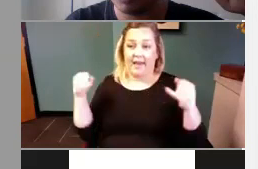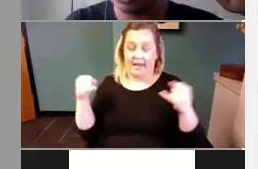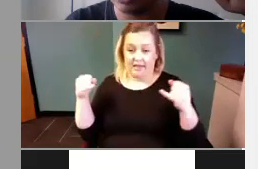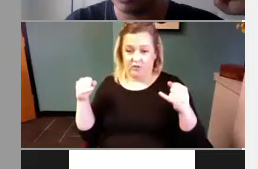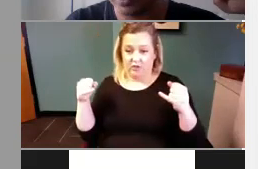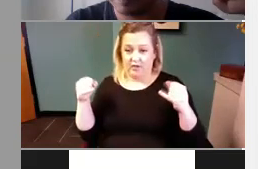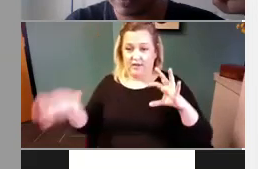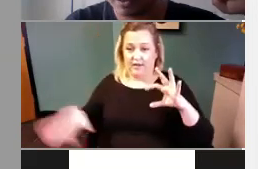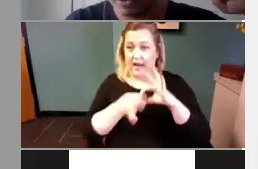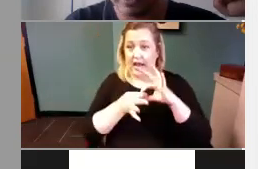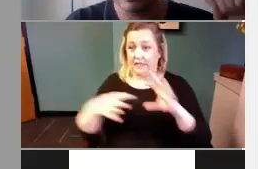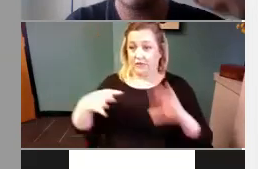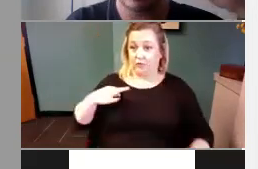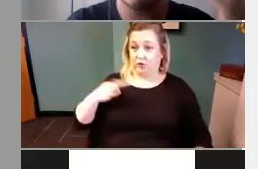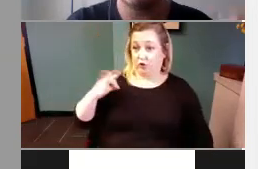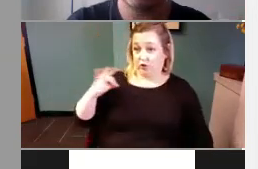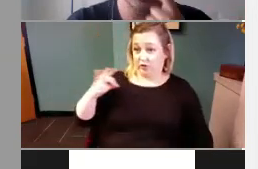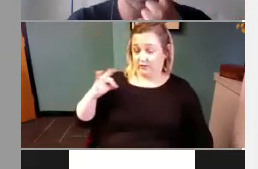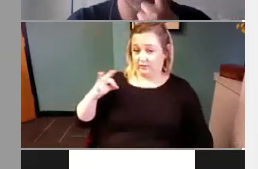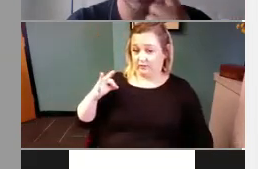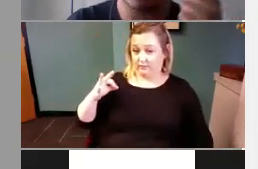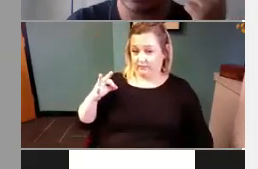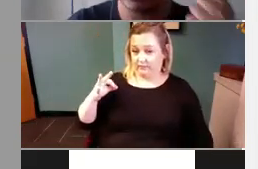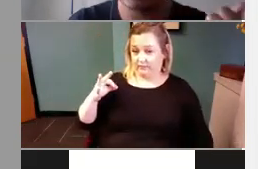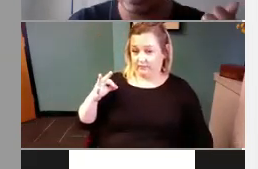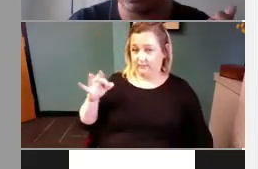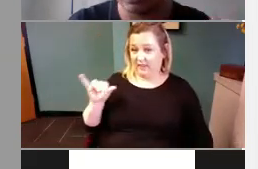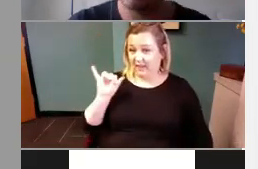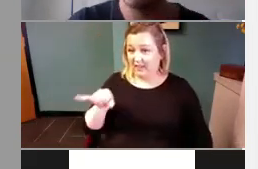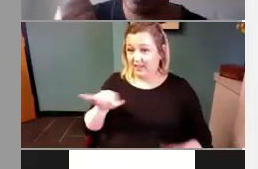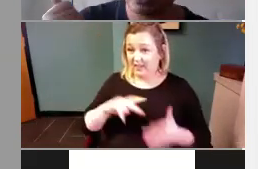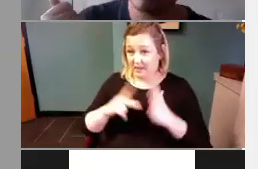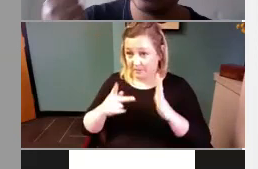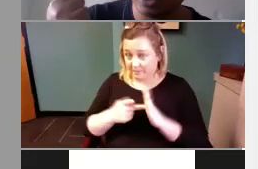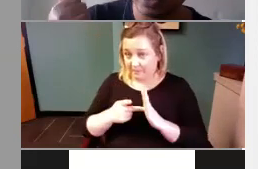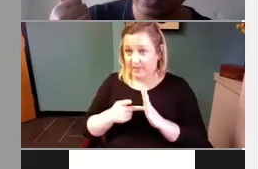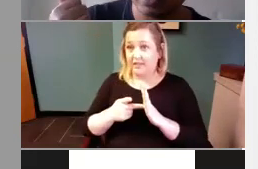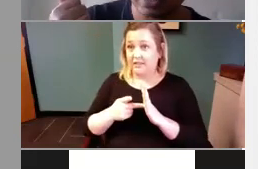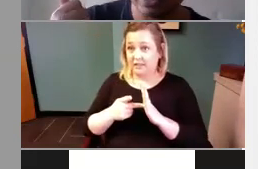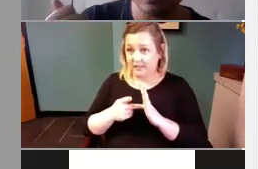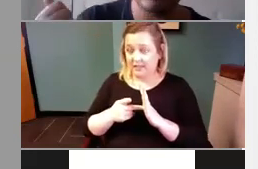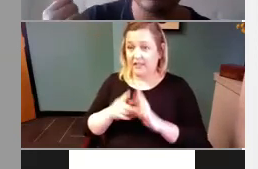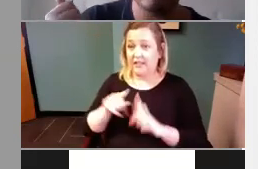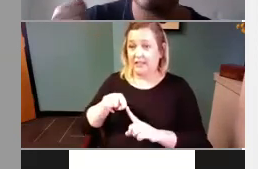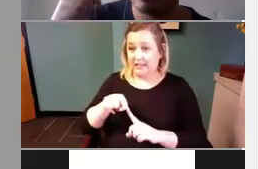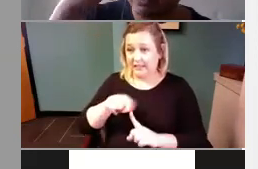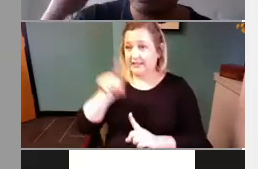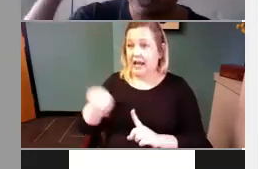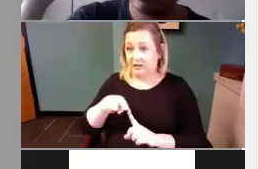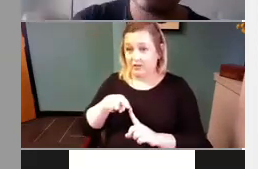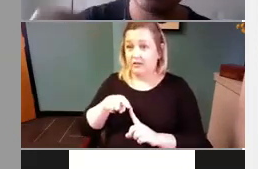particular topological order, right? And that would essentially mean that there is a cycle here. When can we not get a cycle?